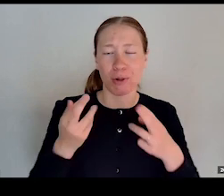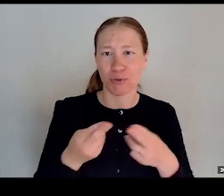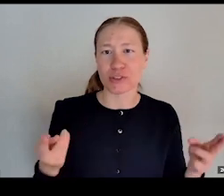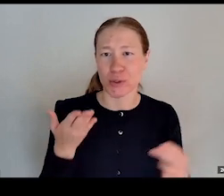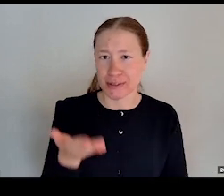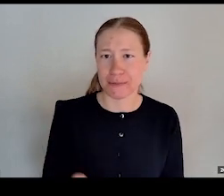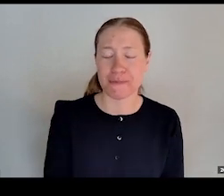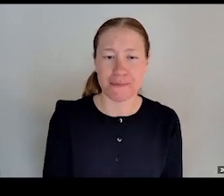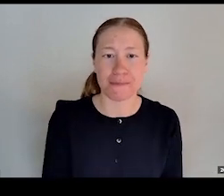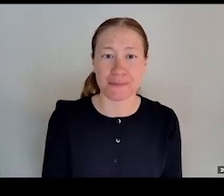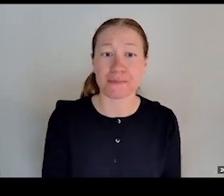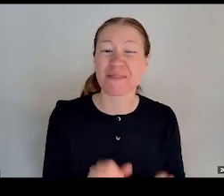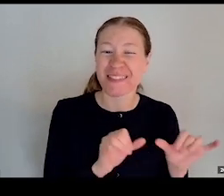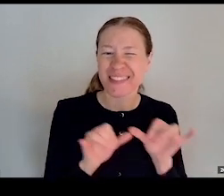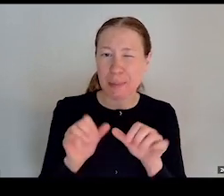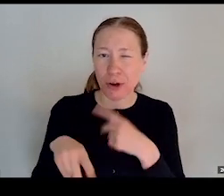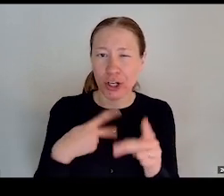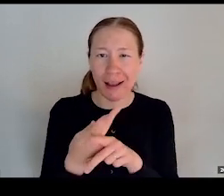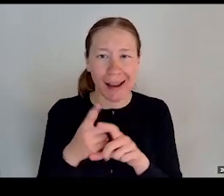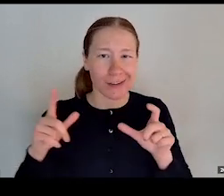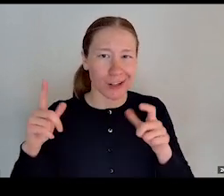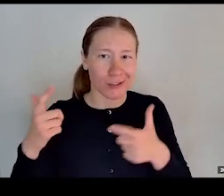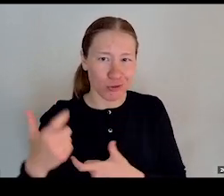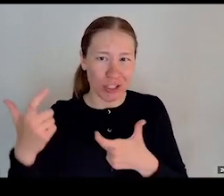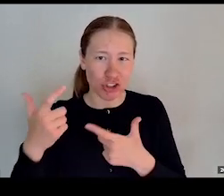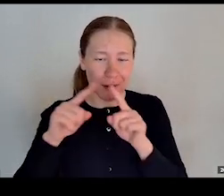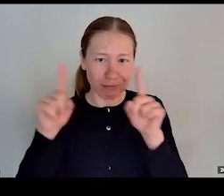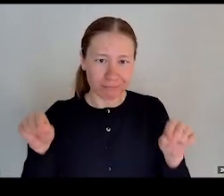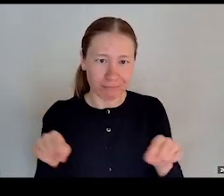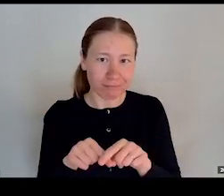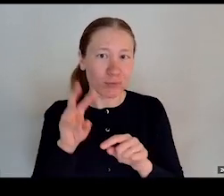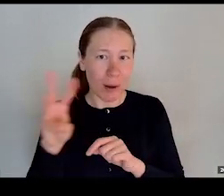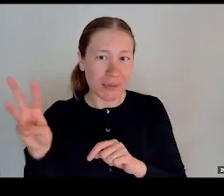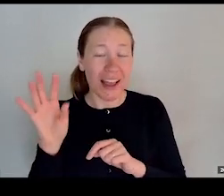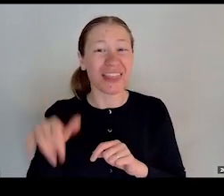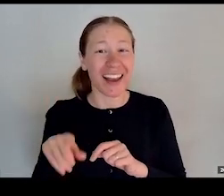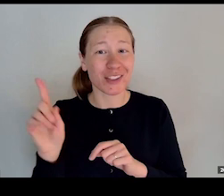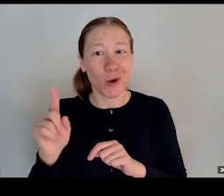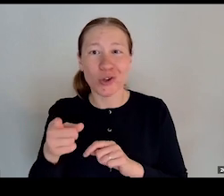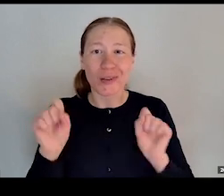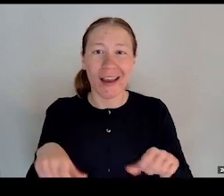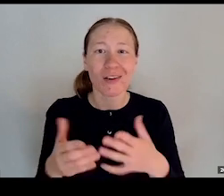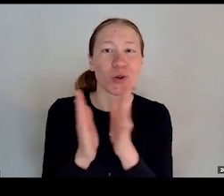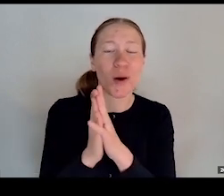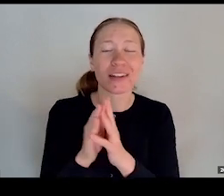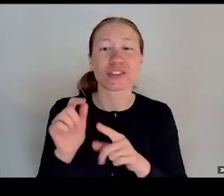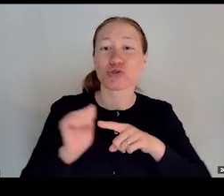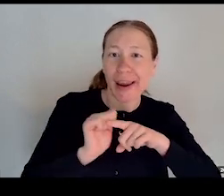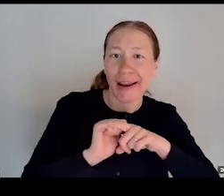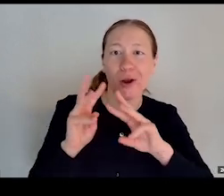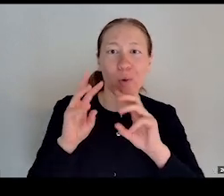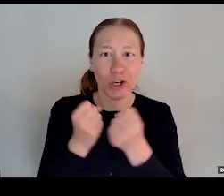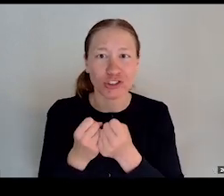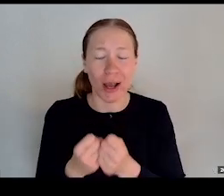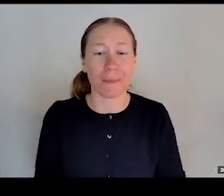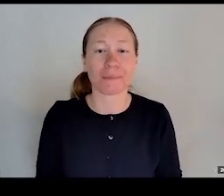A similar screenshot is on this slide, and this is where you can request a training or a workshop. So we have a number of